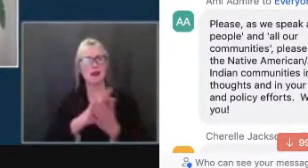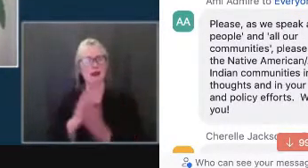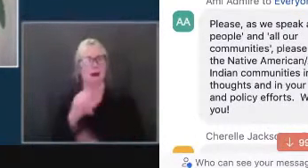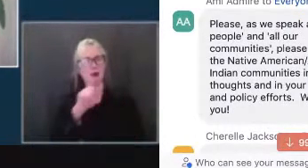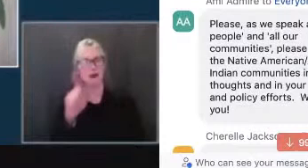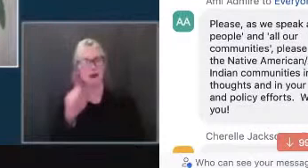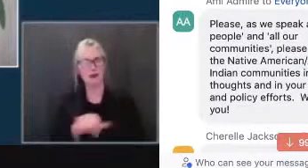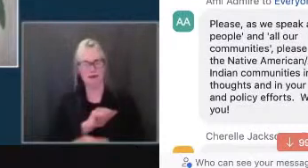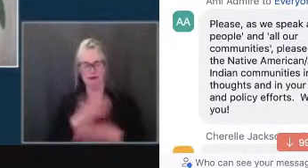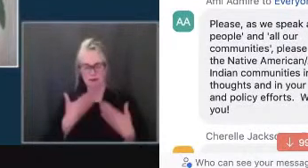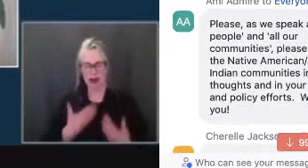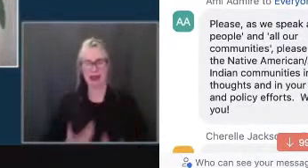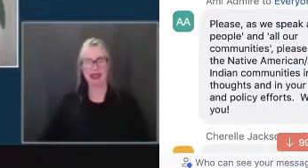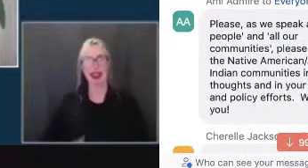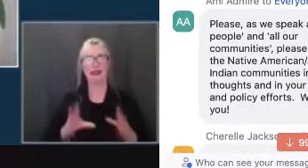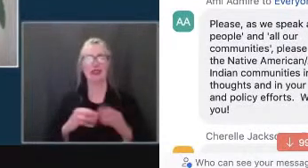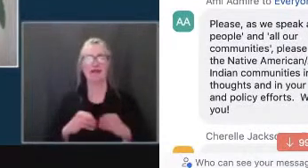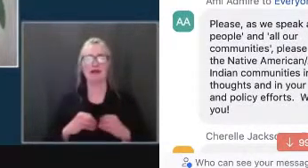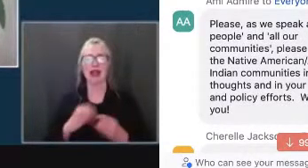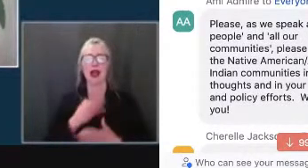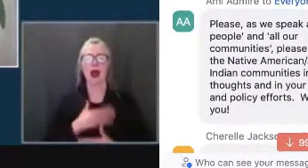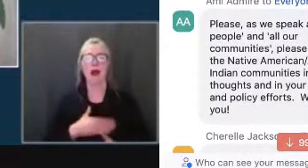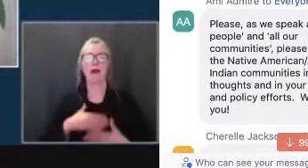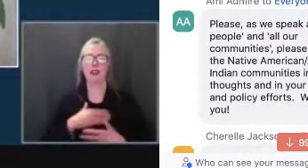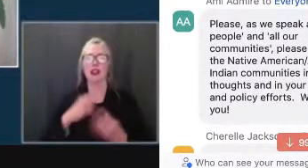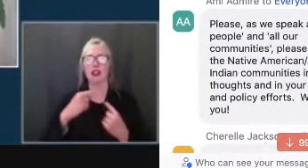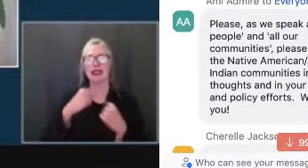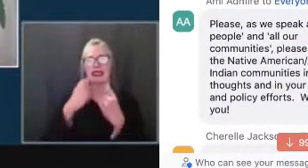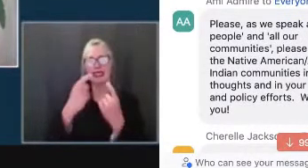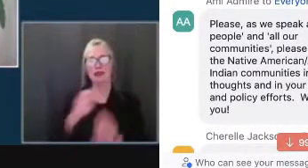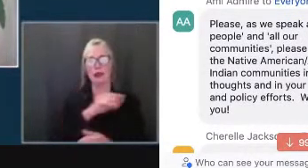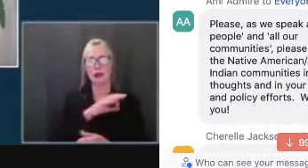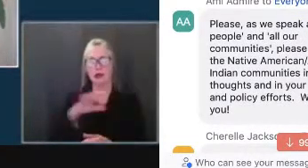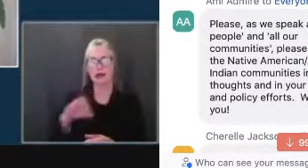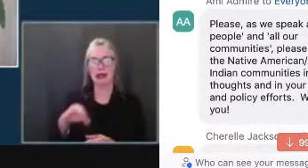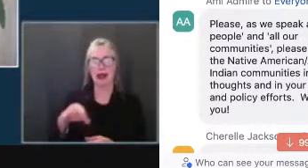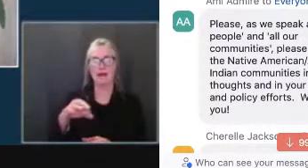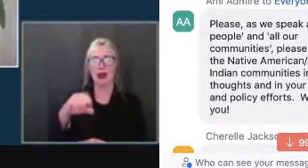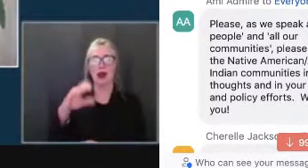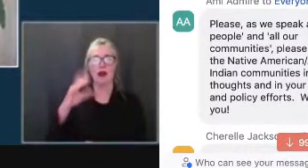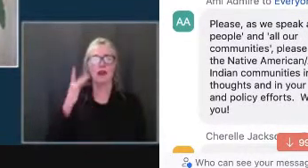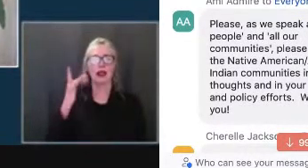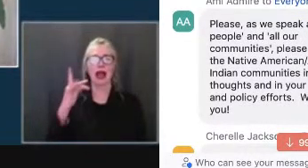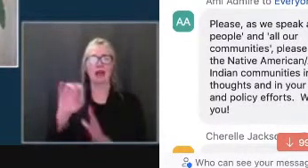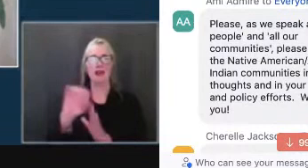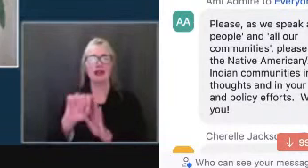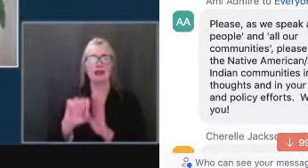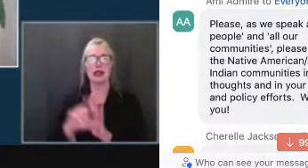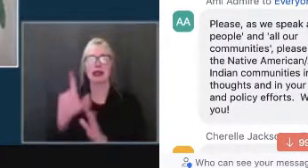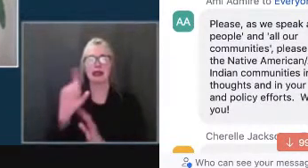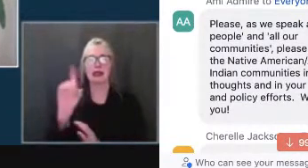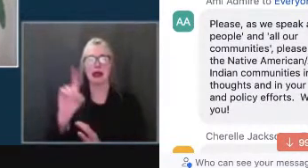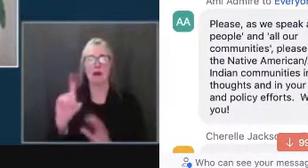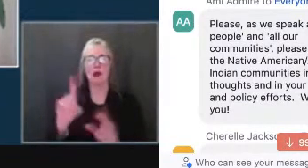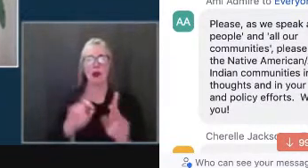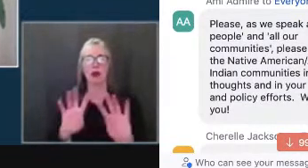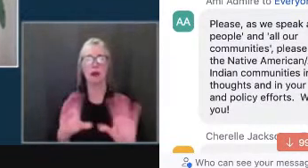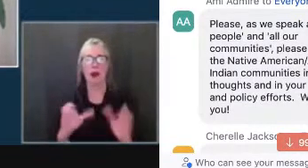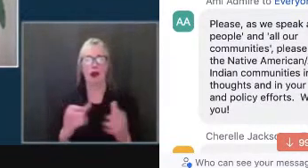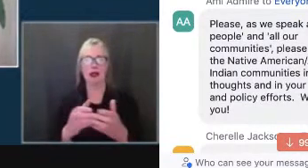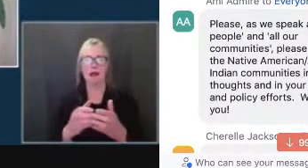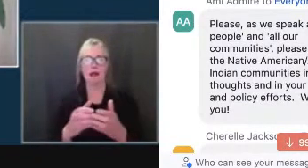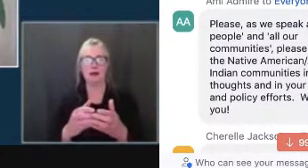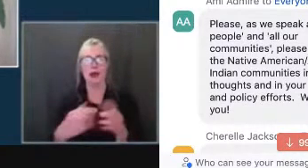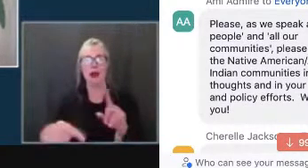myself. And so much appreciation must go to the staff of the California State Democratic Party and